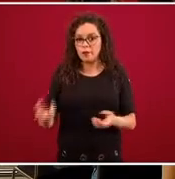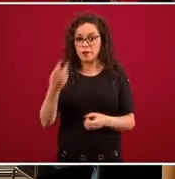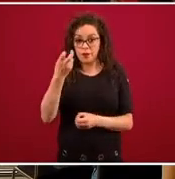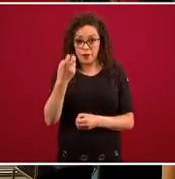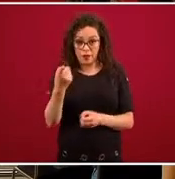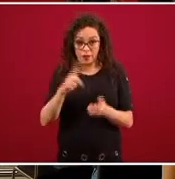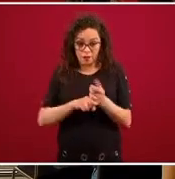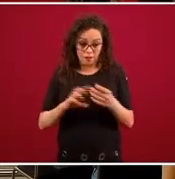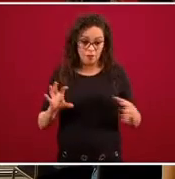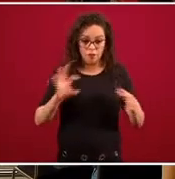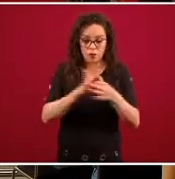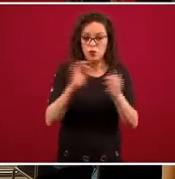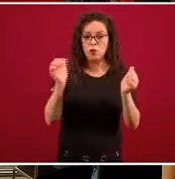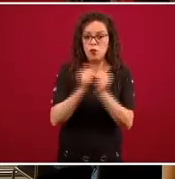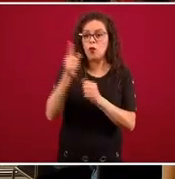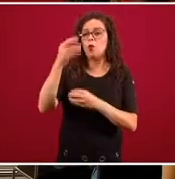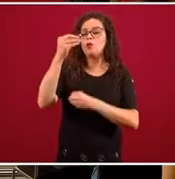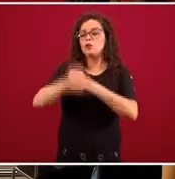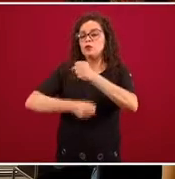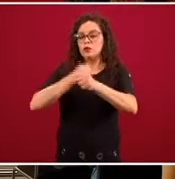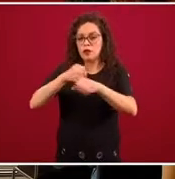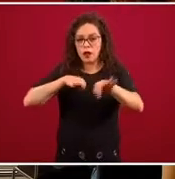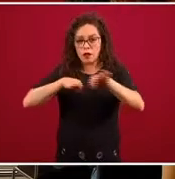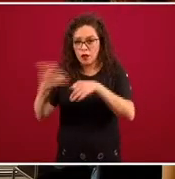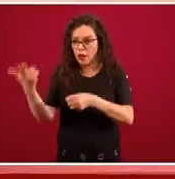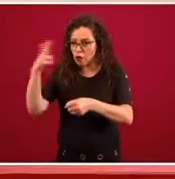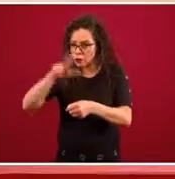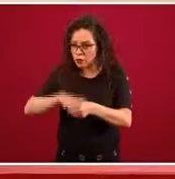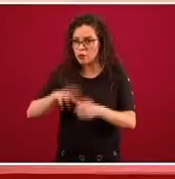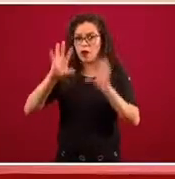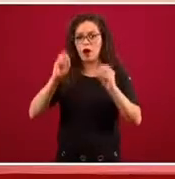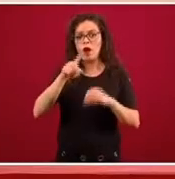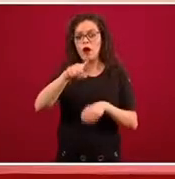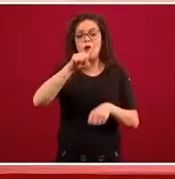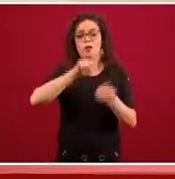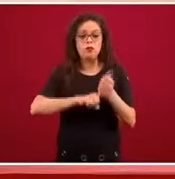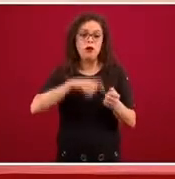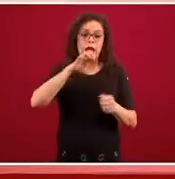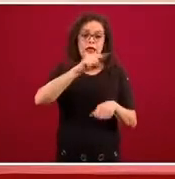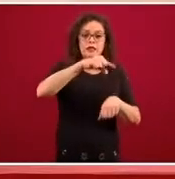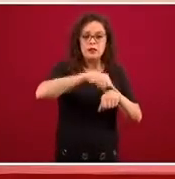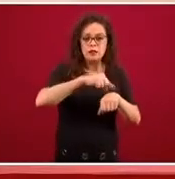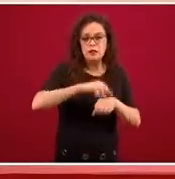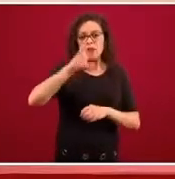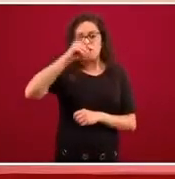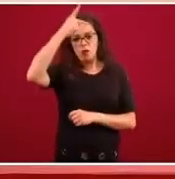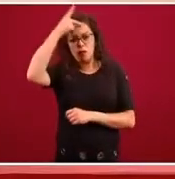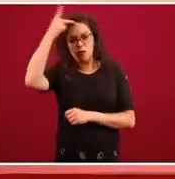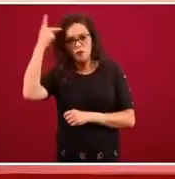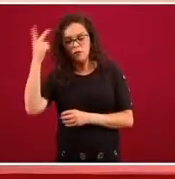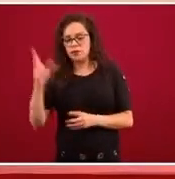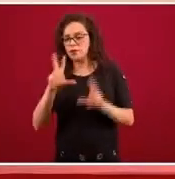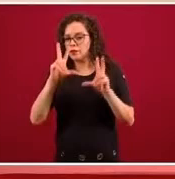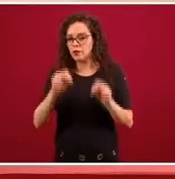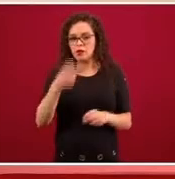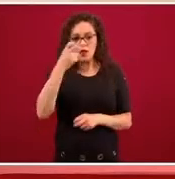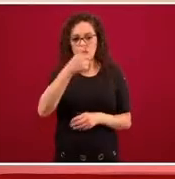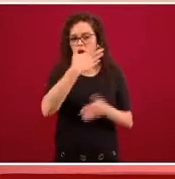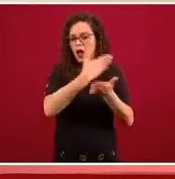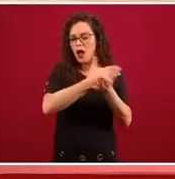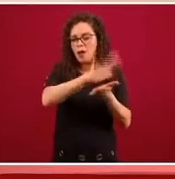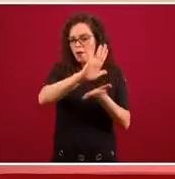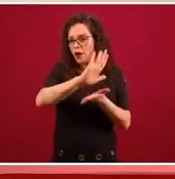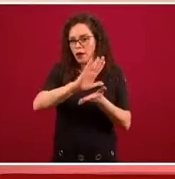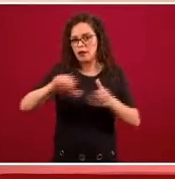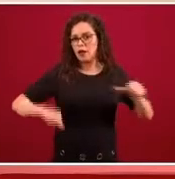protection equipment that corresponds with the duties that they engage in, and this doesn't have to do with experience, with how